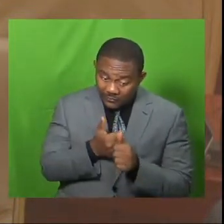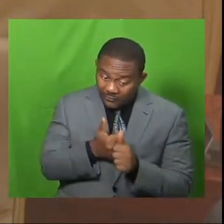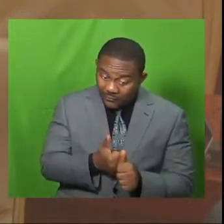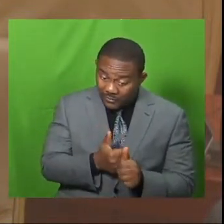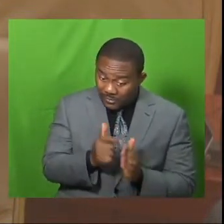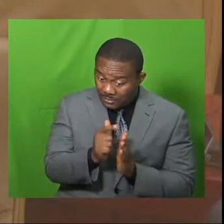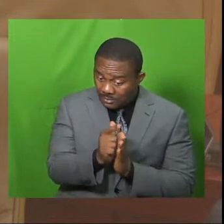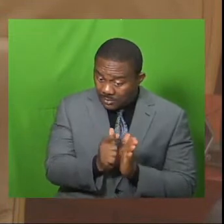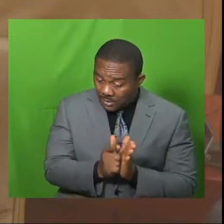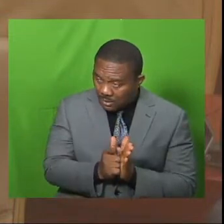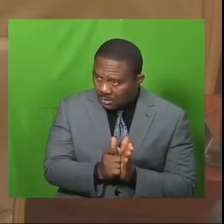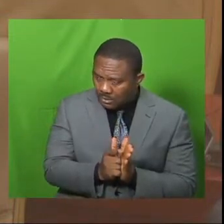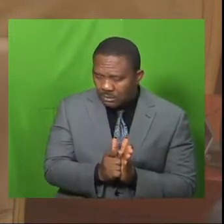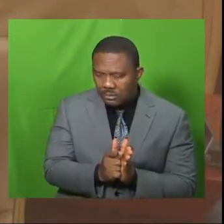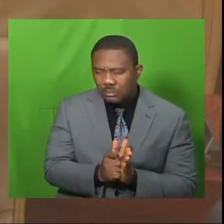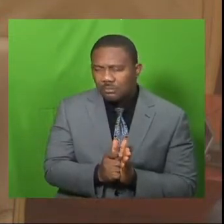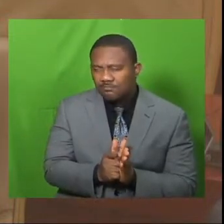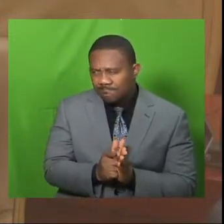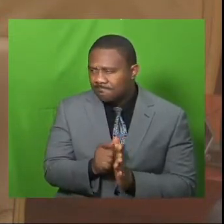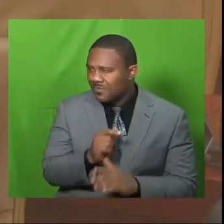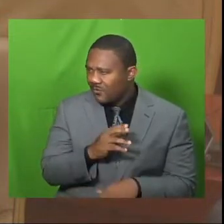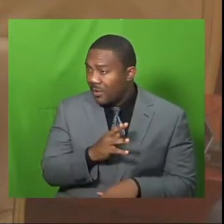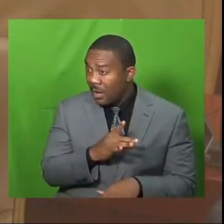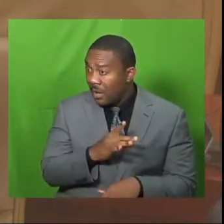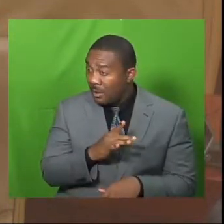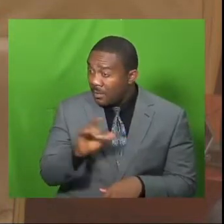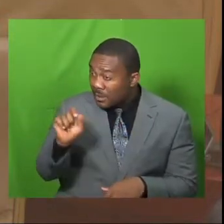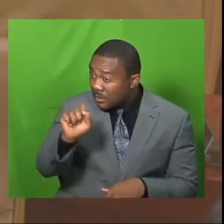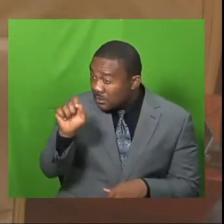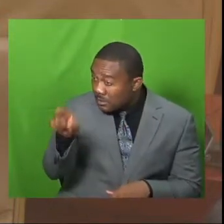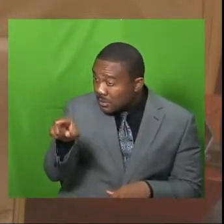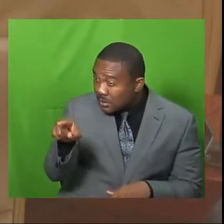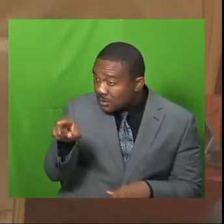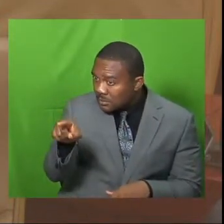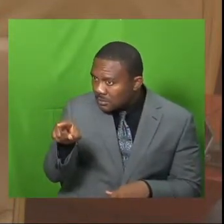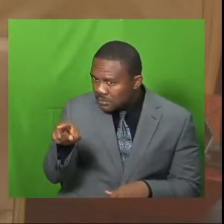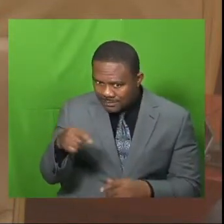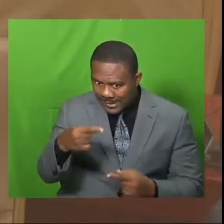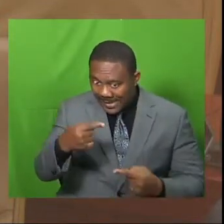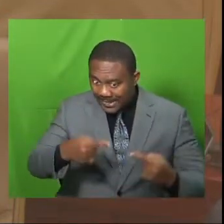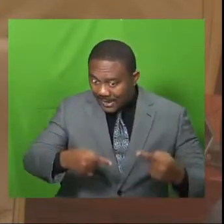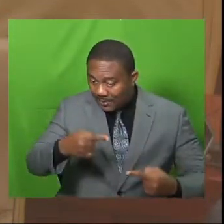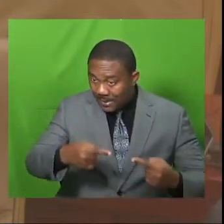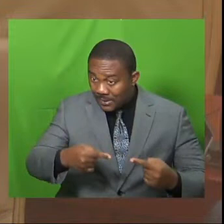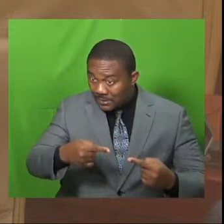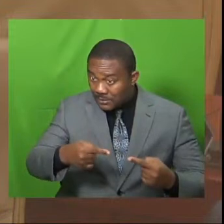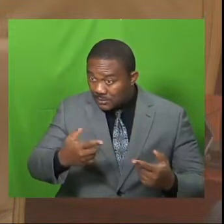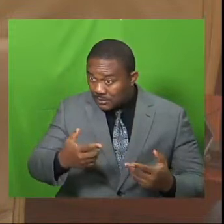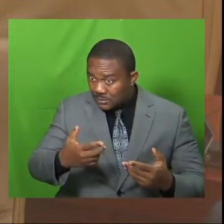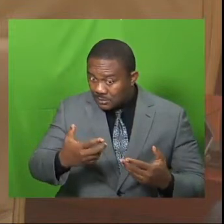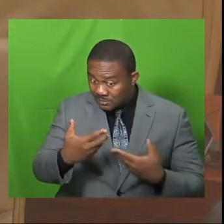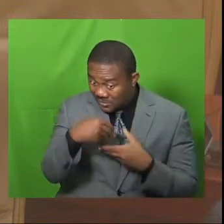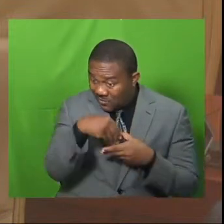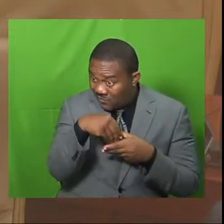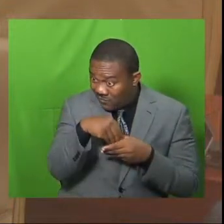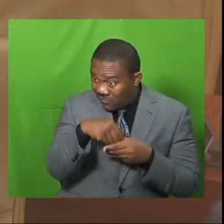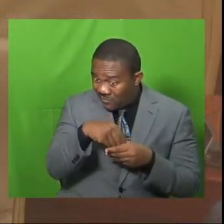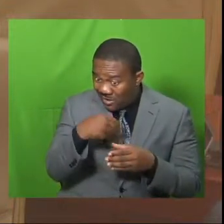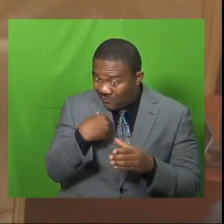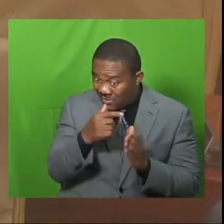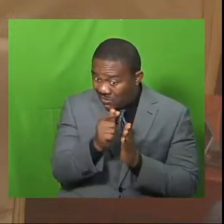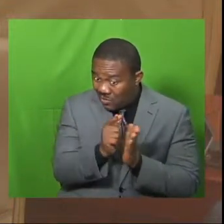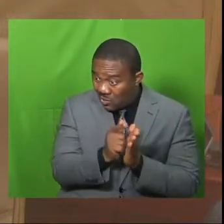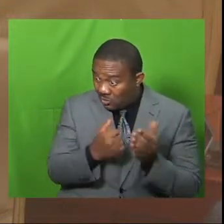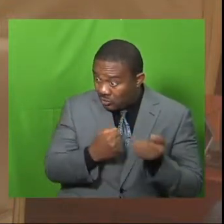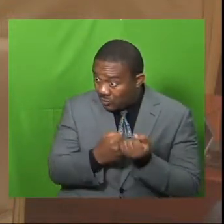that's fine. But the question again is that this very debate, is it also grounded in the rules?